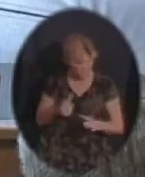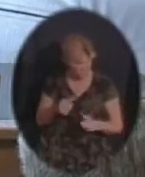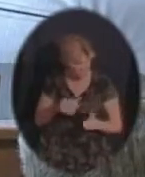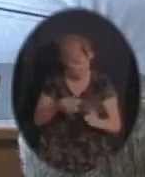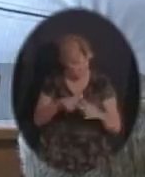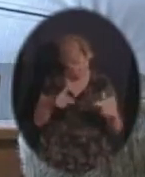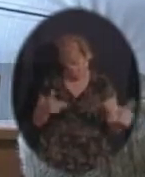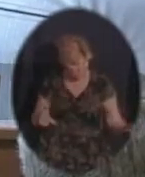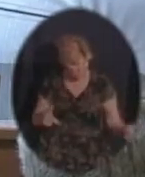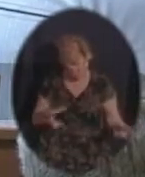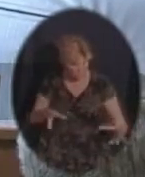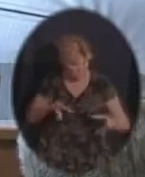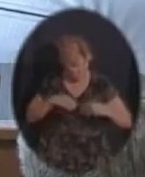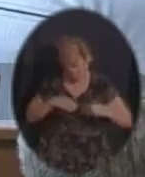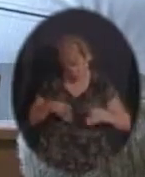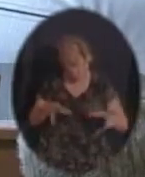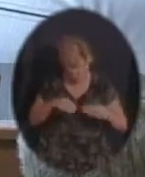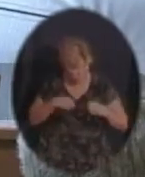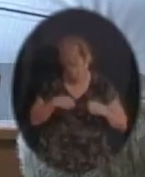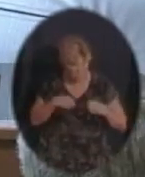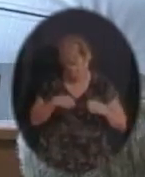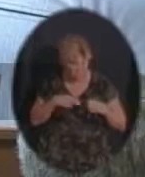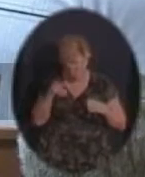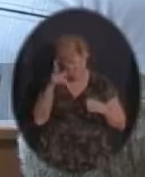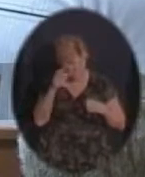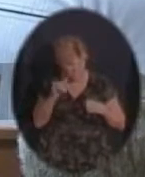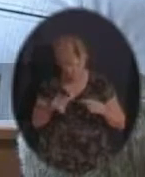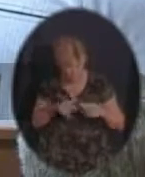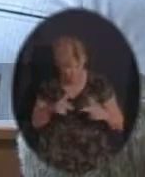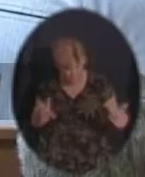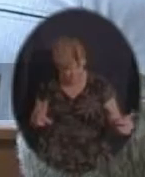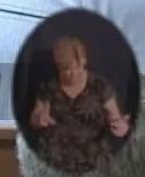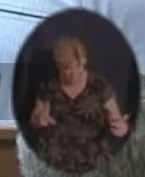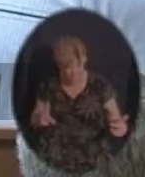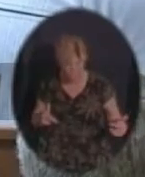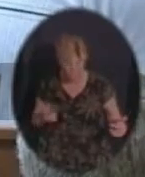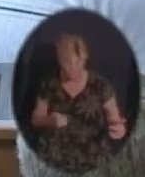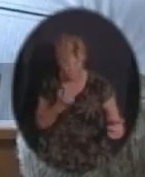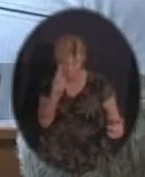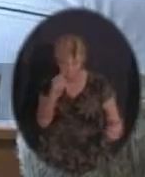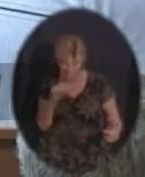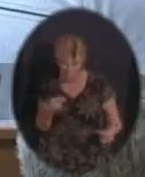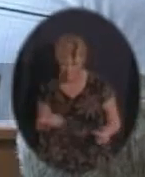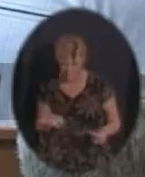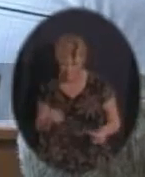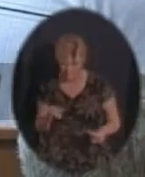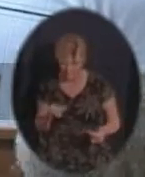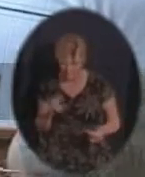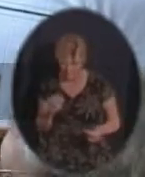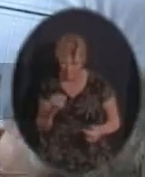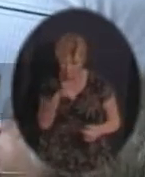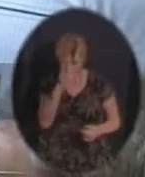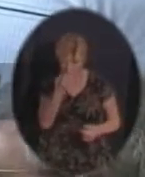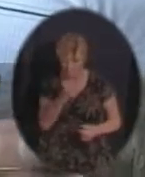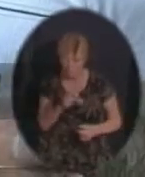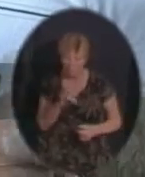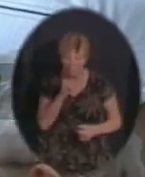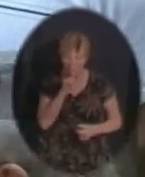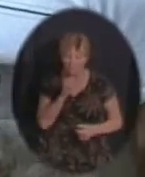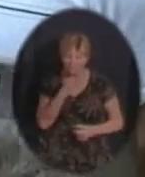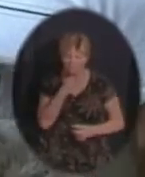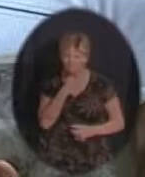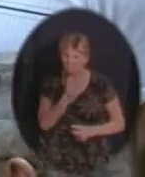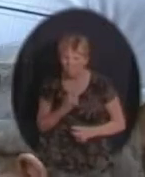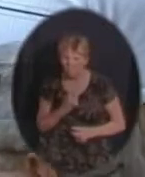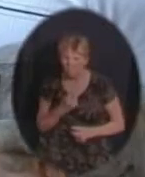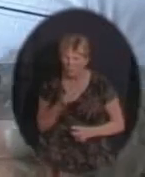and understanding it because of the nonverbal clues that are included in the DVD program. That may be more technical than you wanted me to get into,